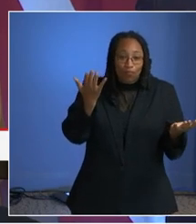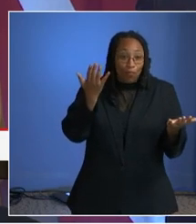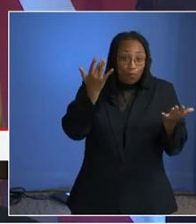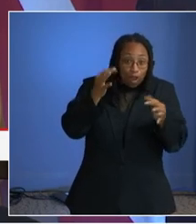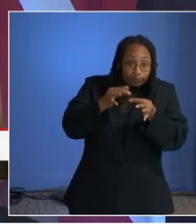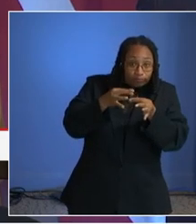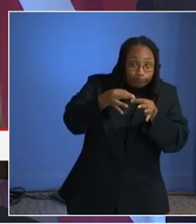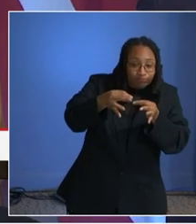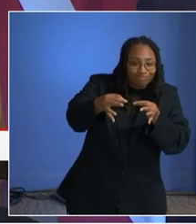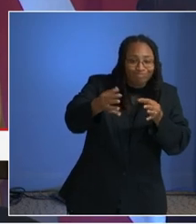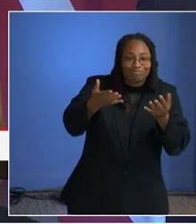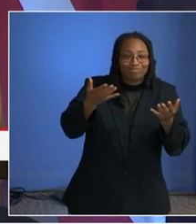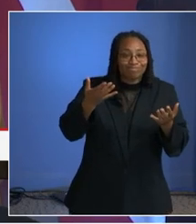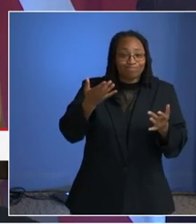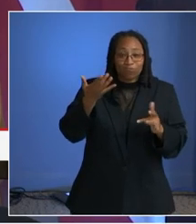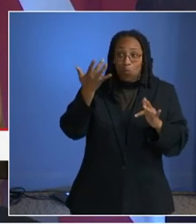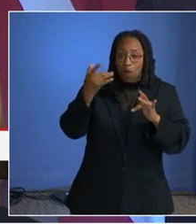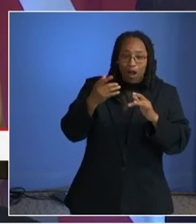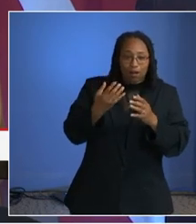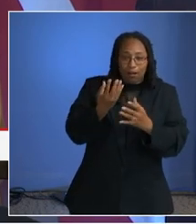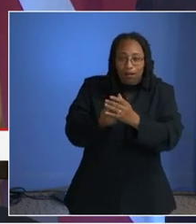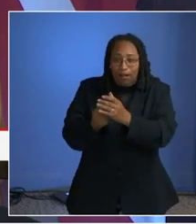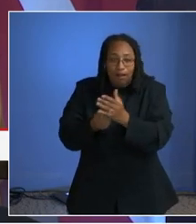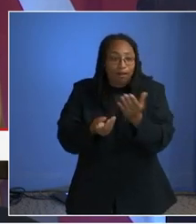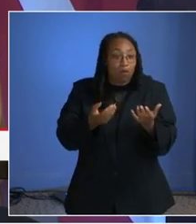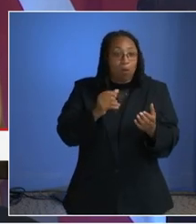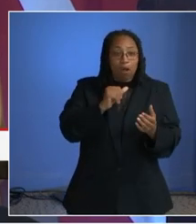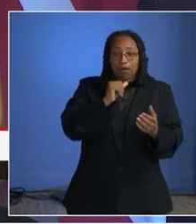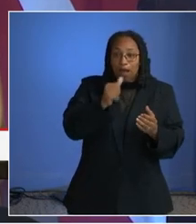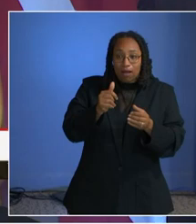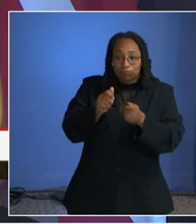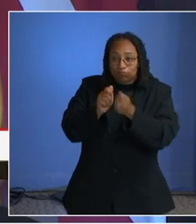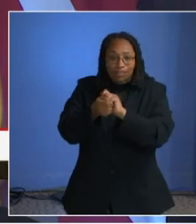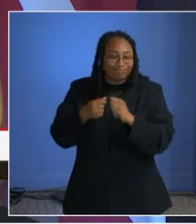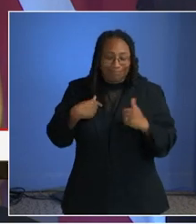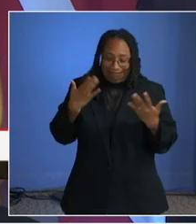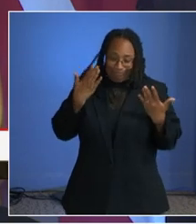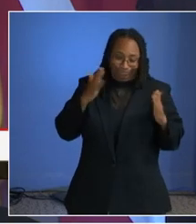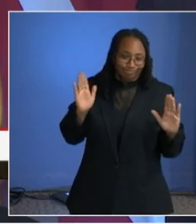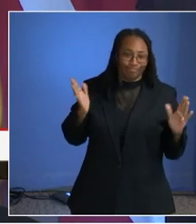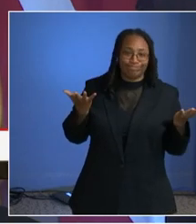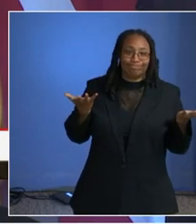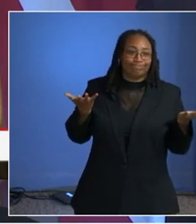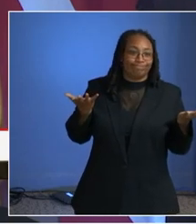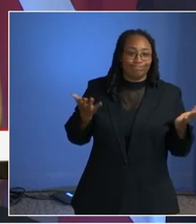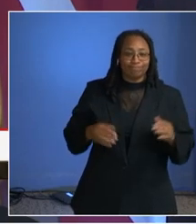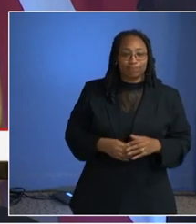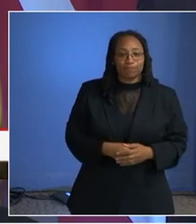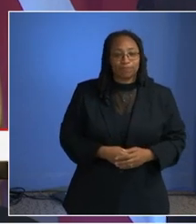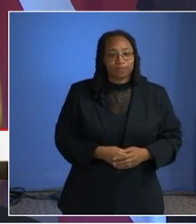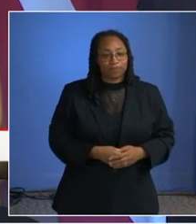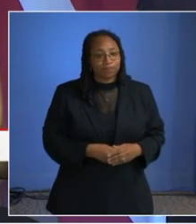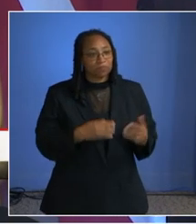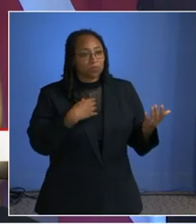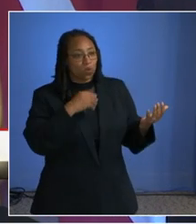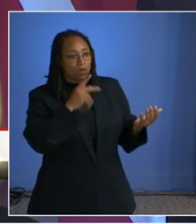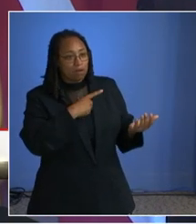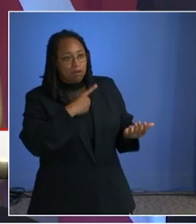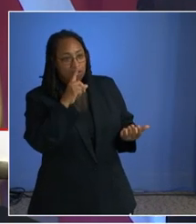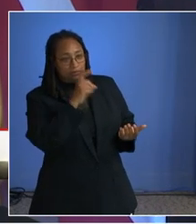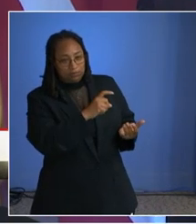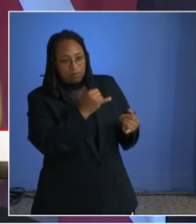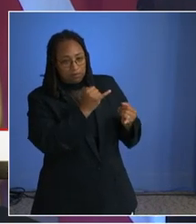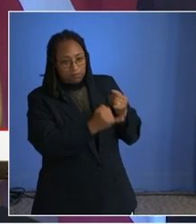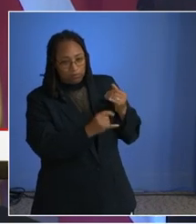order. It should happen, and it will happen. And it's just my last shot at this is just the 290 cases that were investigated under